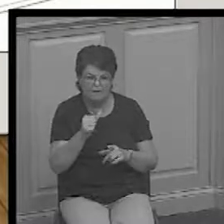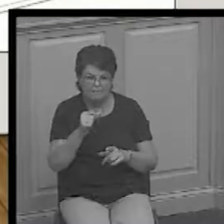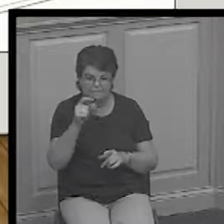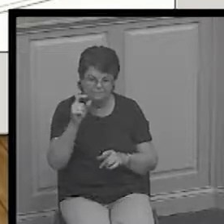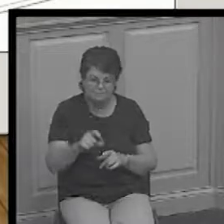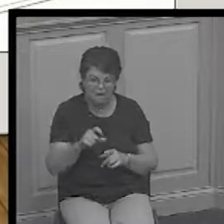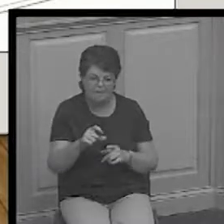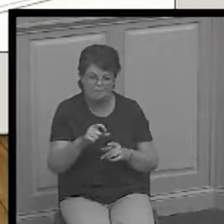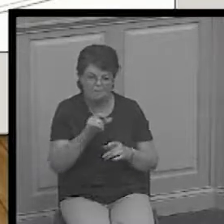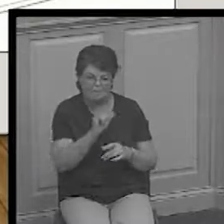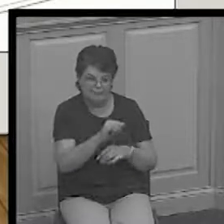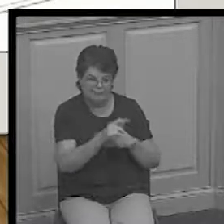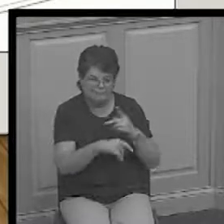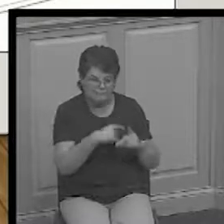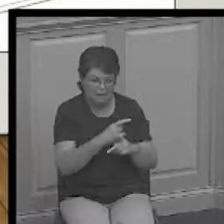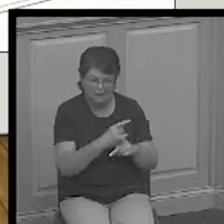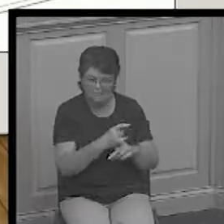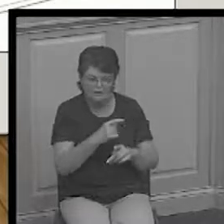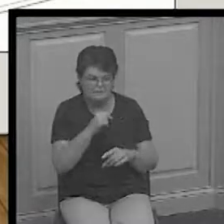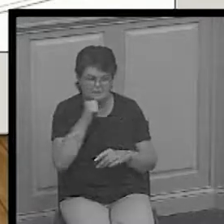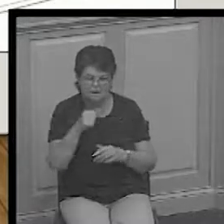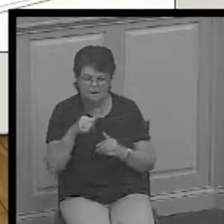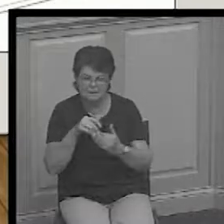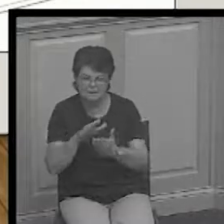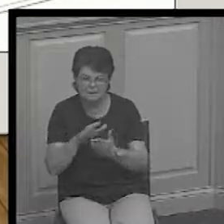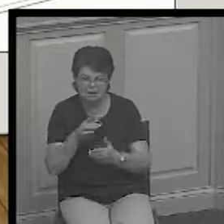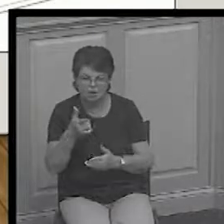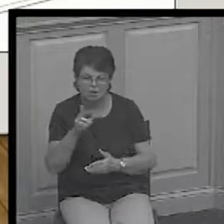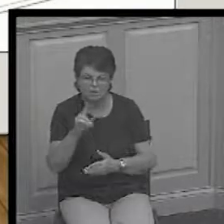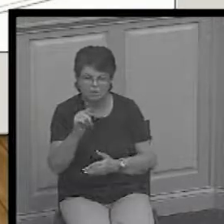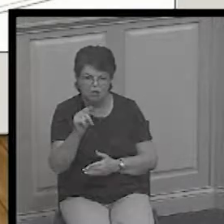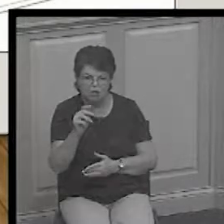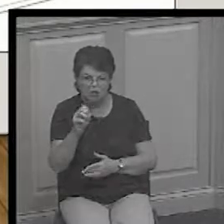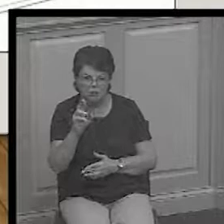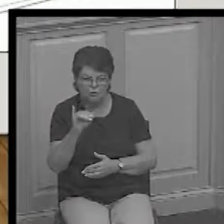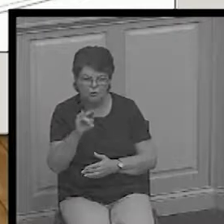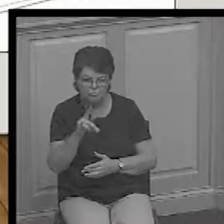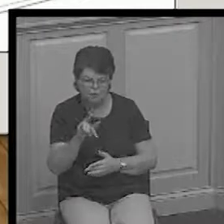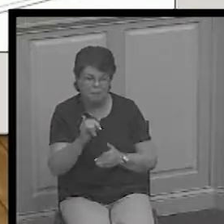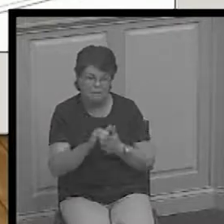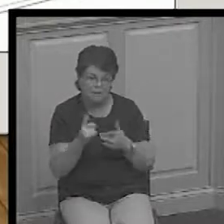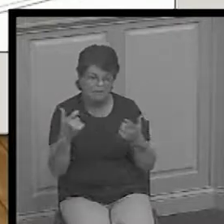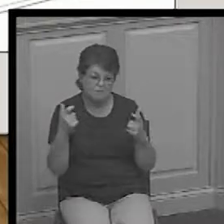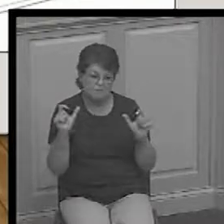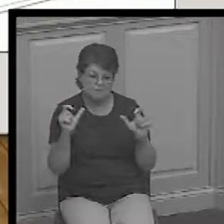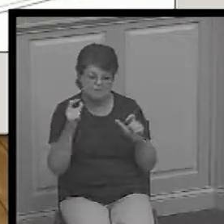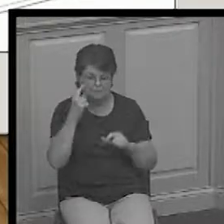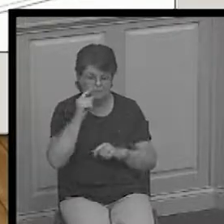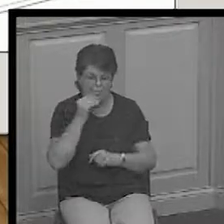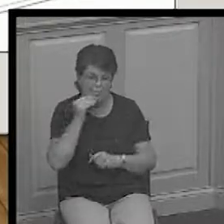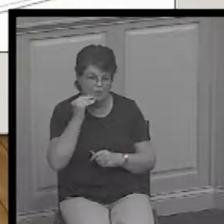need to use anymore. It does not address gutter materials anymore, and those are big for a homeowner.